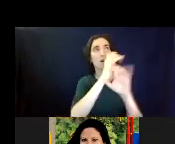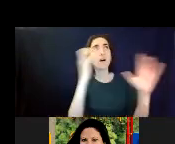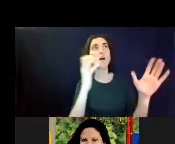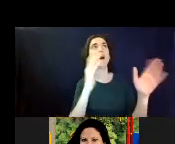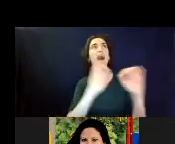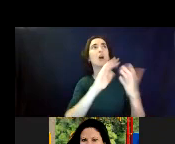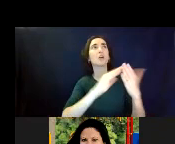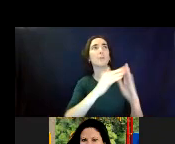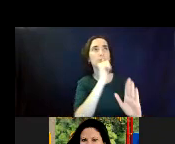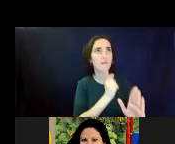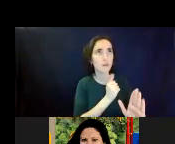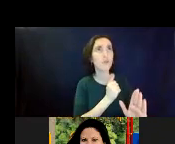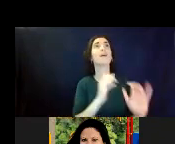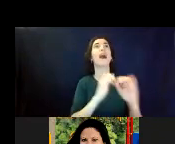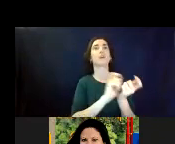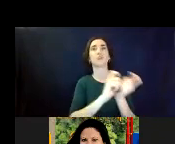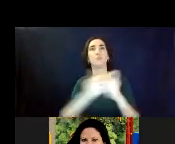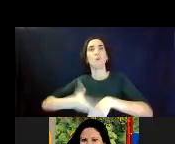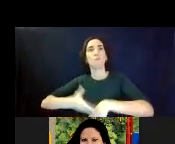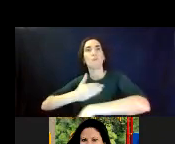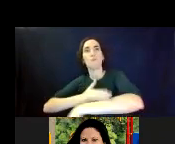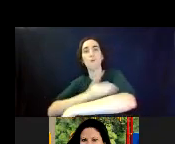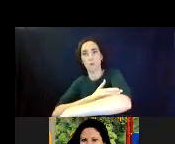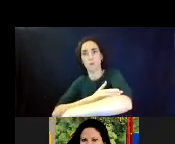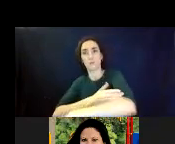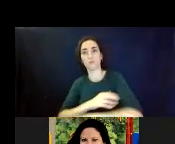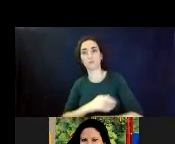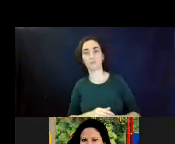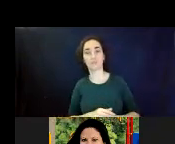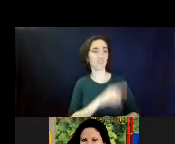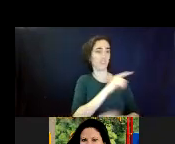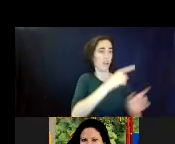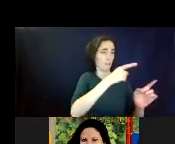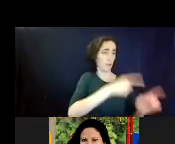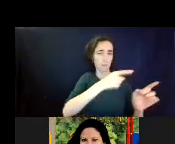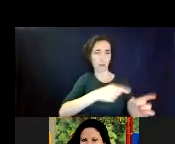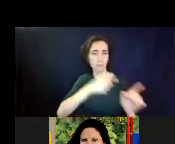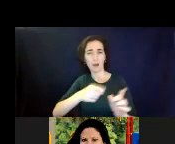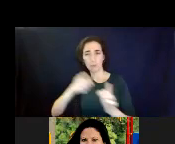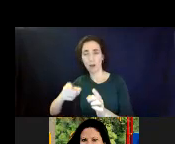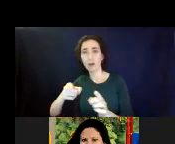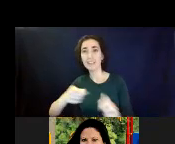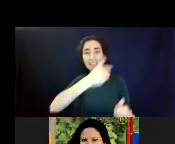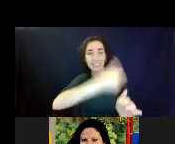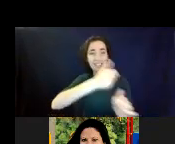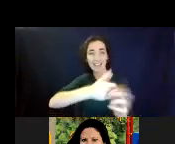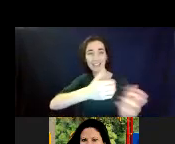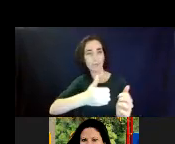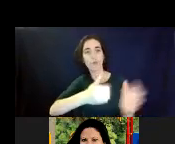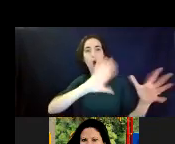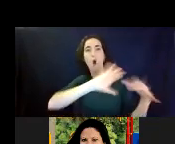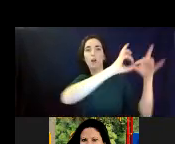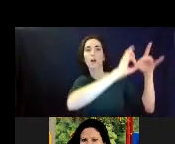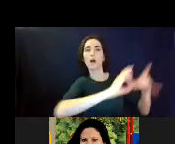and the progress that we've made. All these events speak to a larger story and a larger theme, and I want you